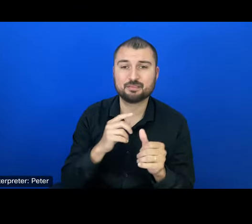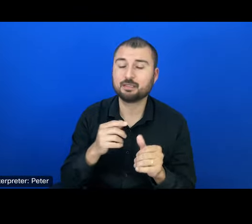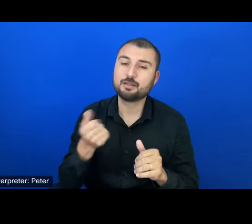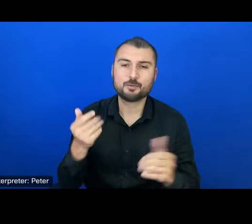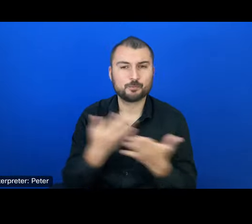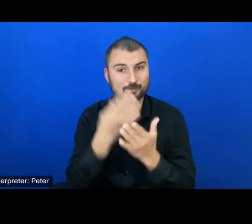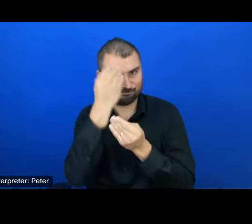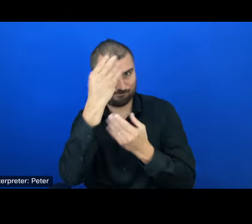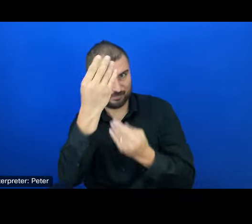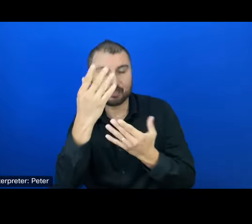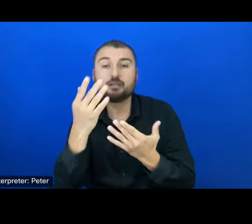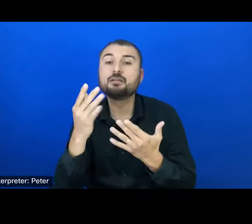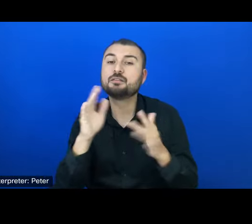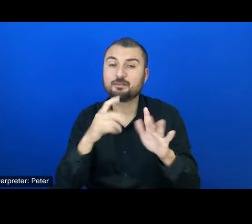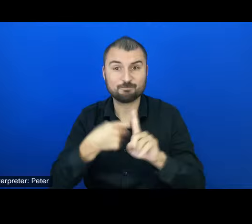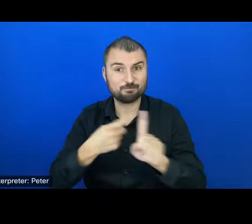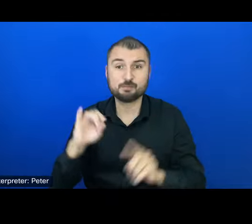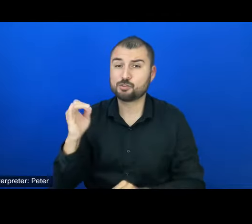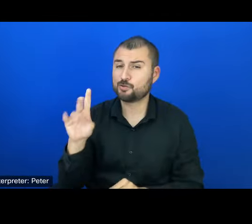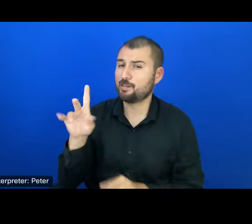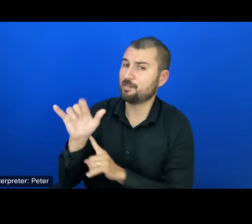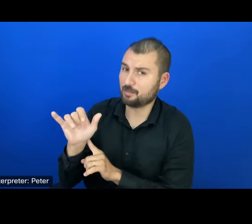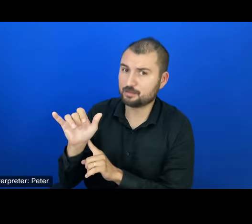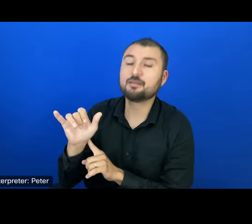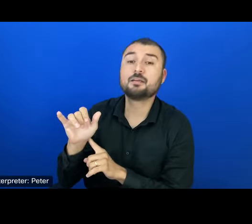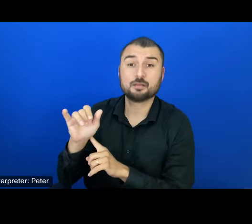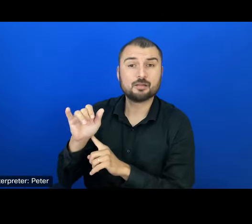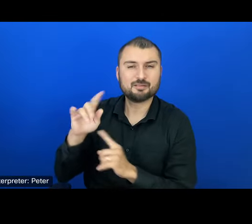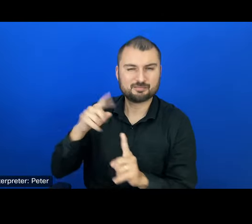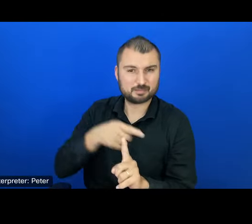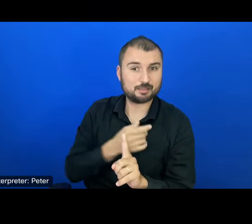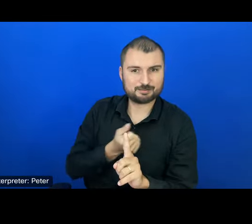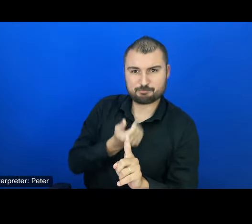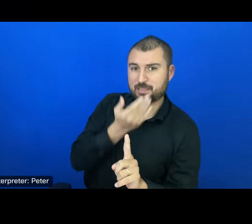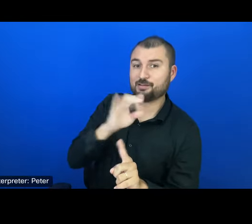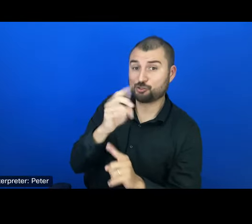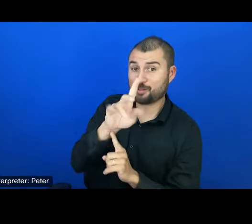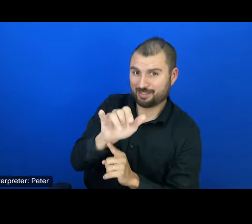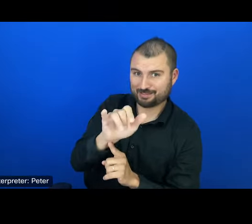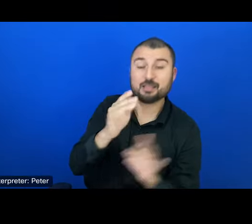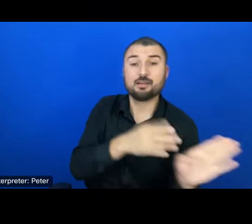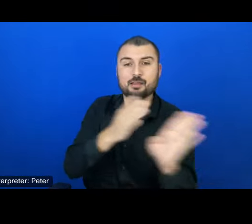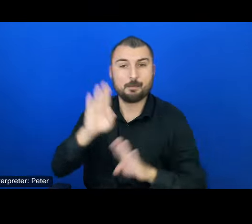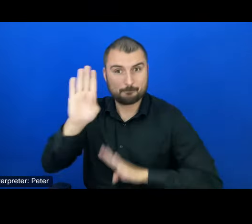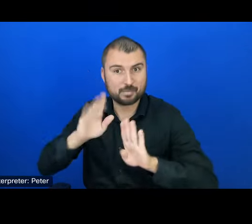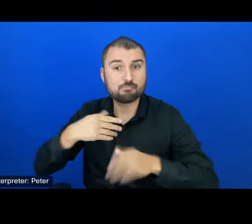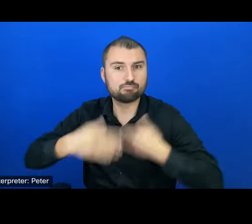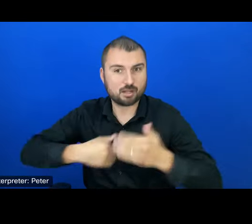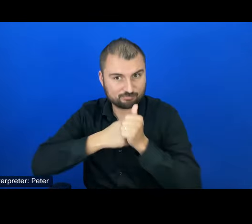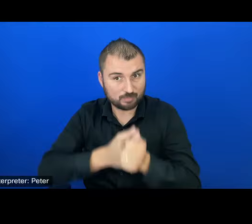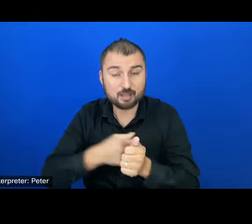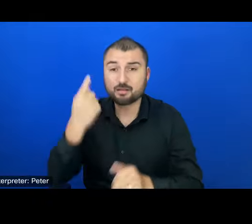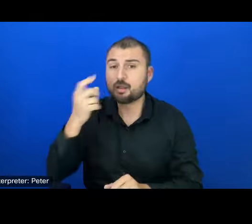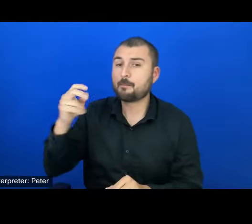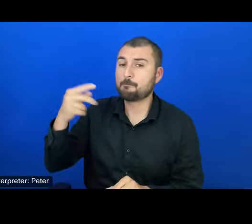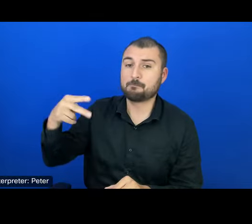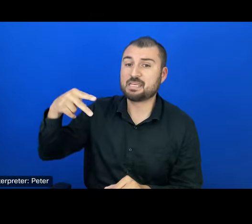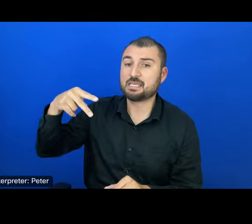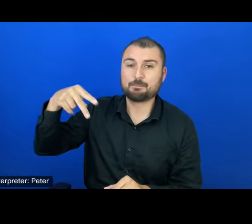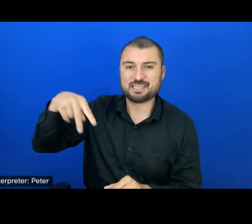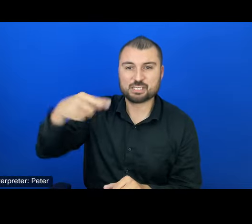new information from July, from when this was submitted in July. So following a bid process, PGAV